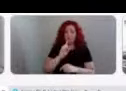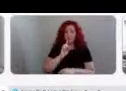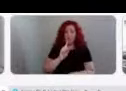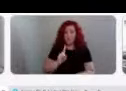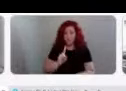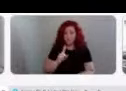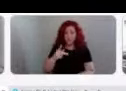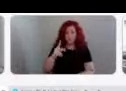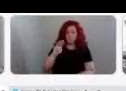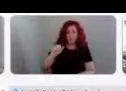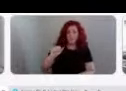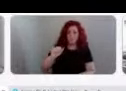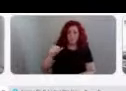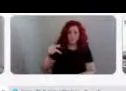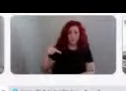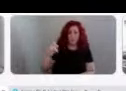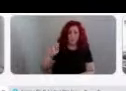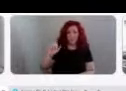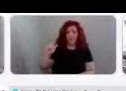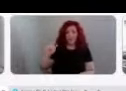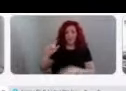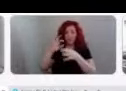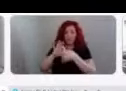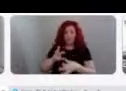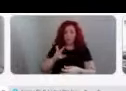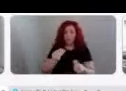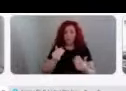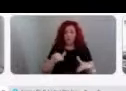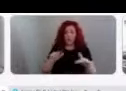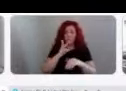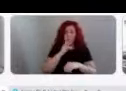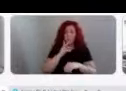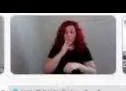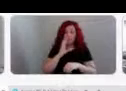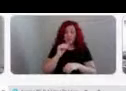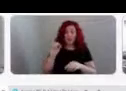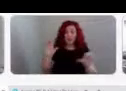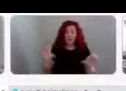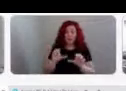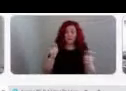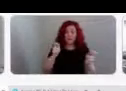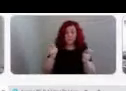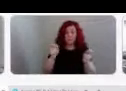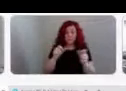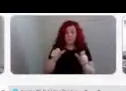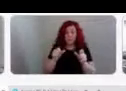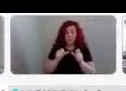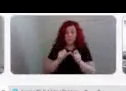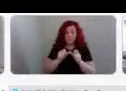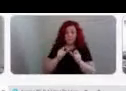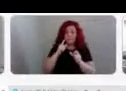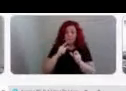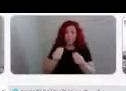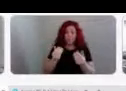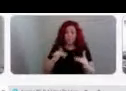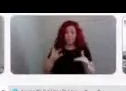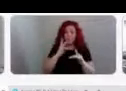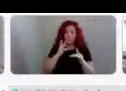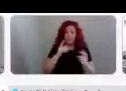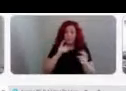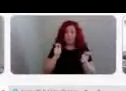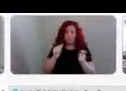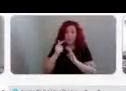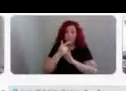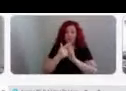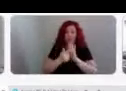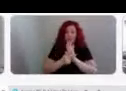canal where they relate to groundwater and the pima and canal active management areas set forth in the groundwater management act of